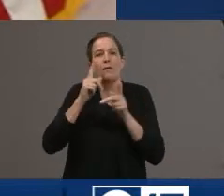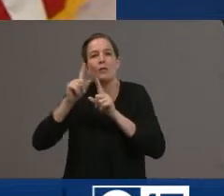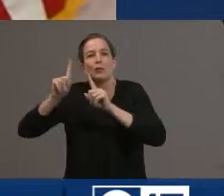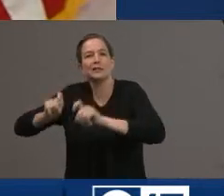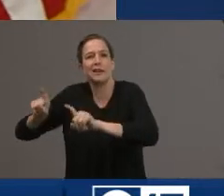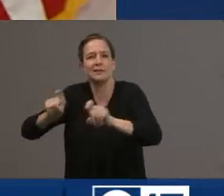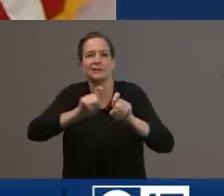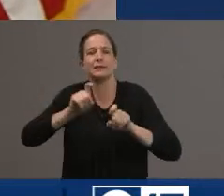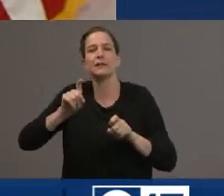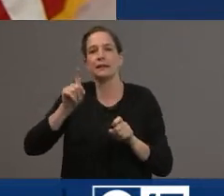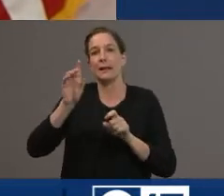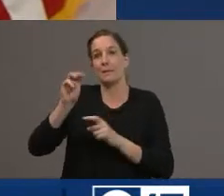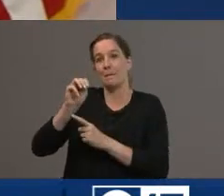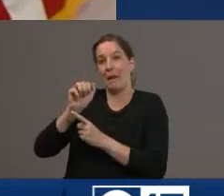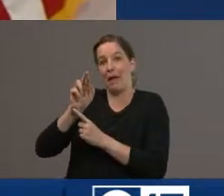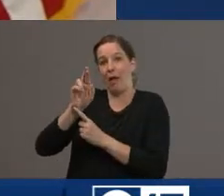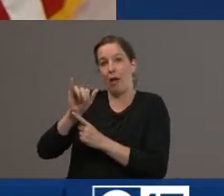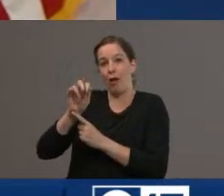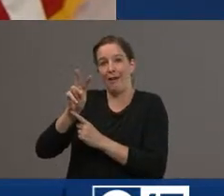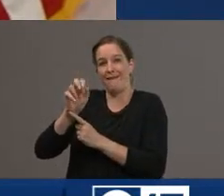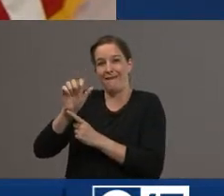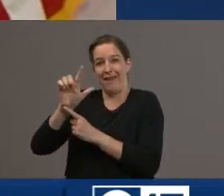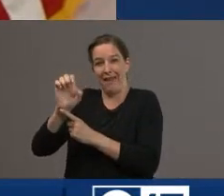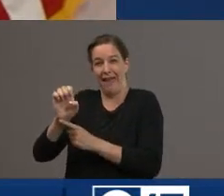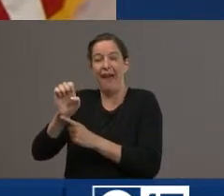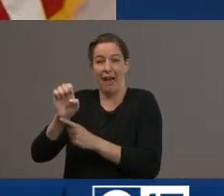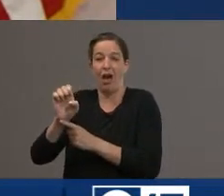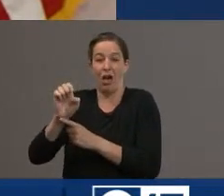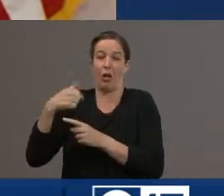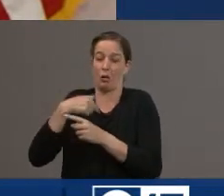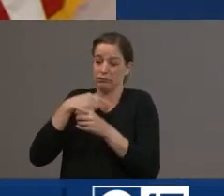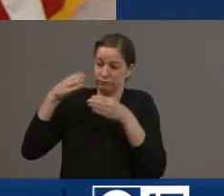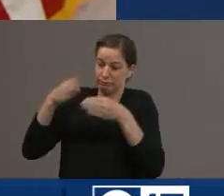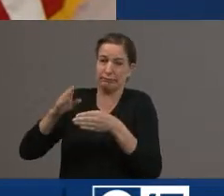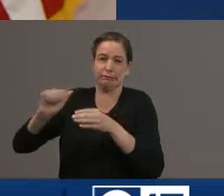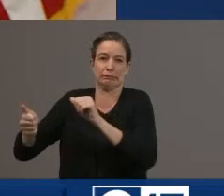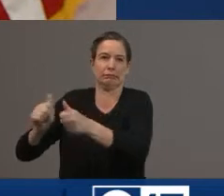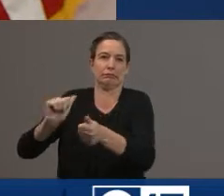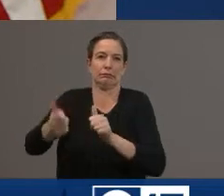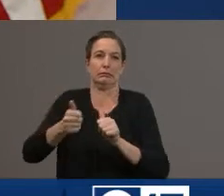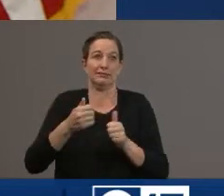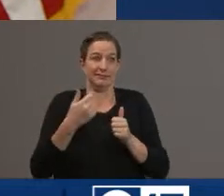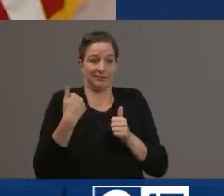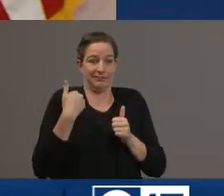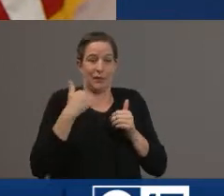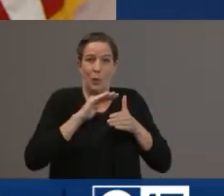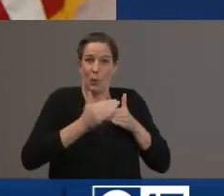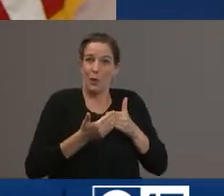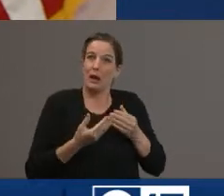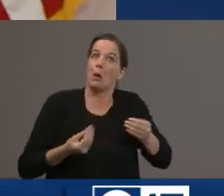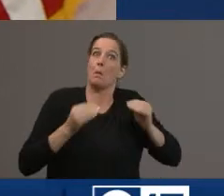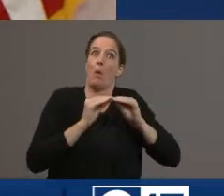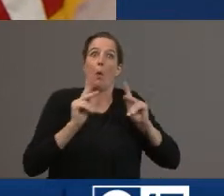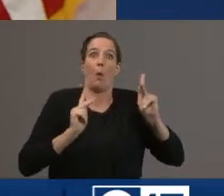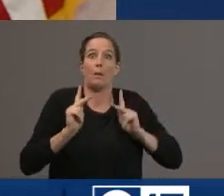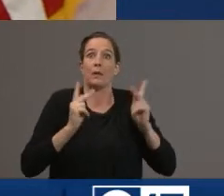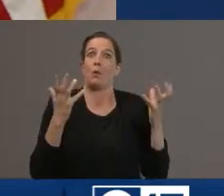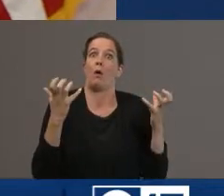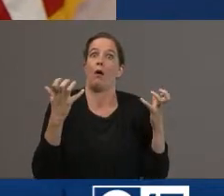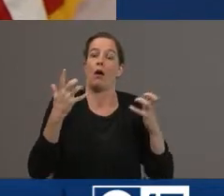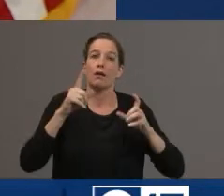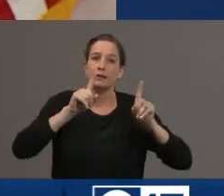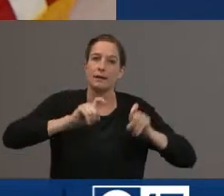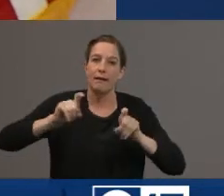Maryvale. So this weekend, we had significantly increased demand for our testing. We're currently working with community providers